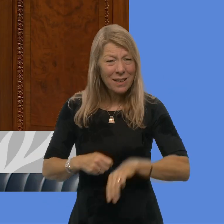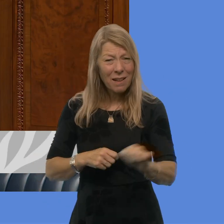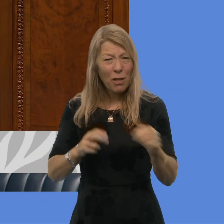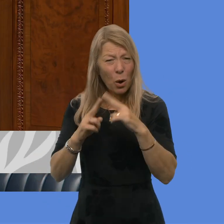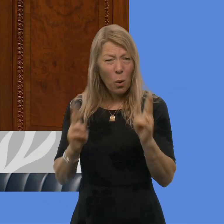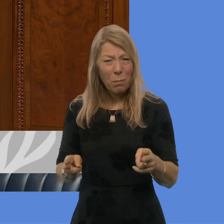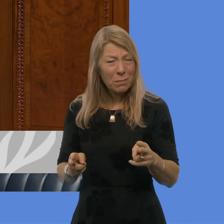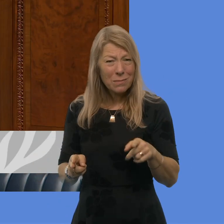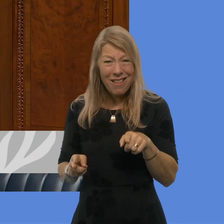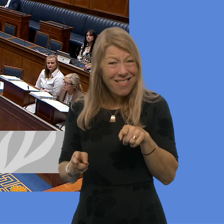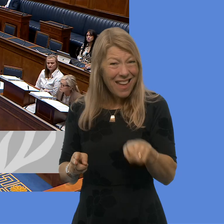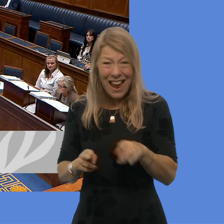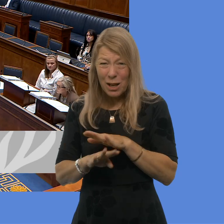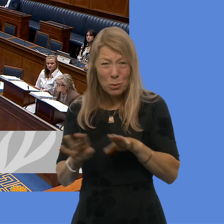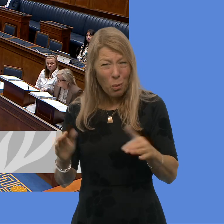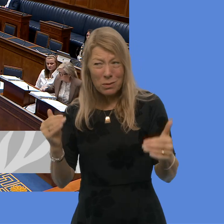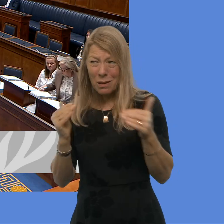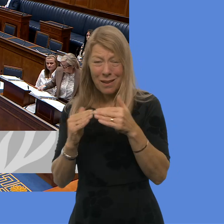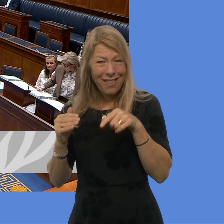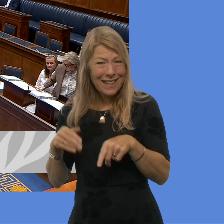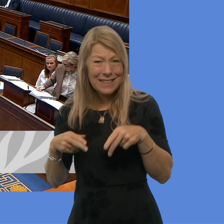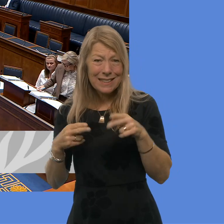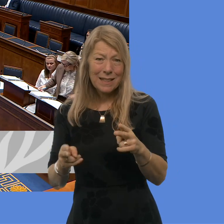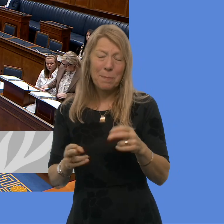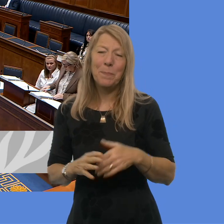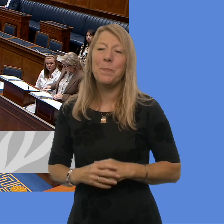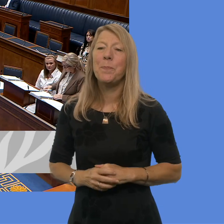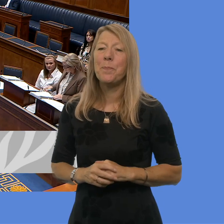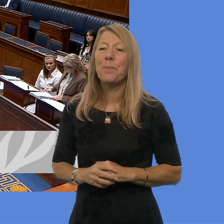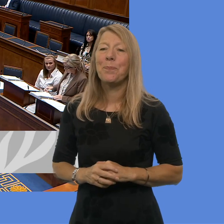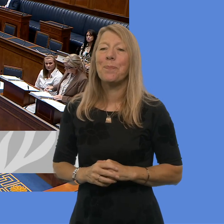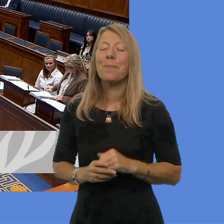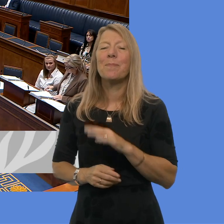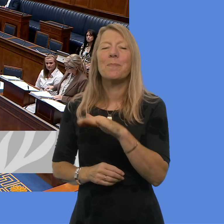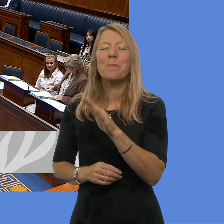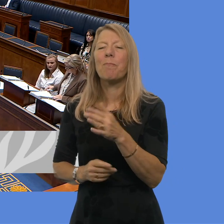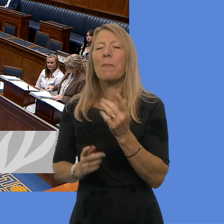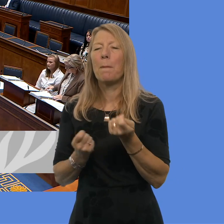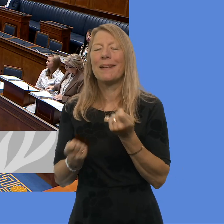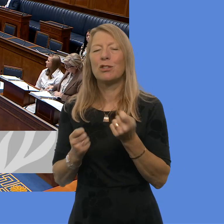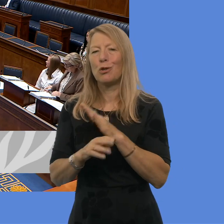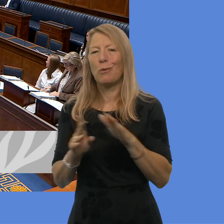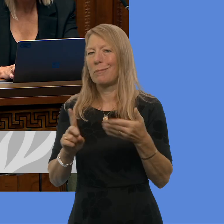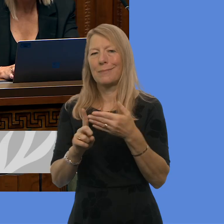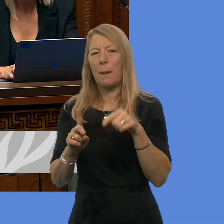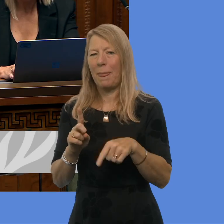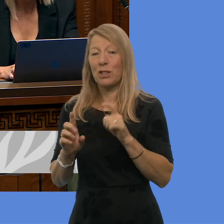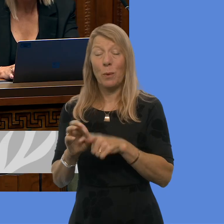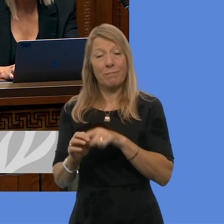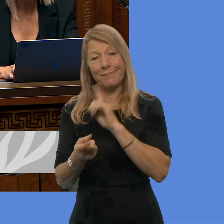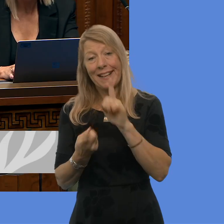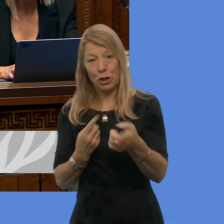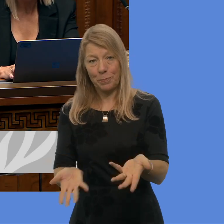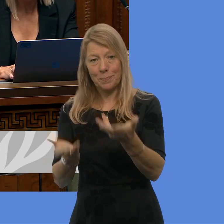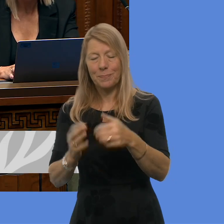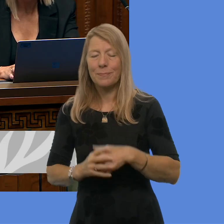for that scheme? How can you explain that? How Minister, can that be? Answer that whatever way. It's not related to the actual question. All I can say is that our